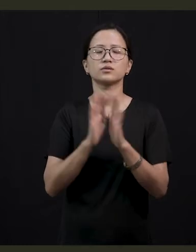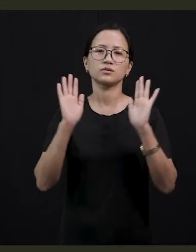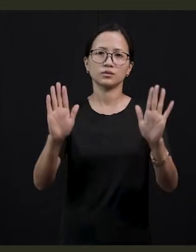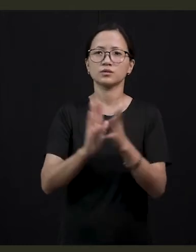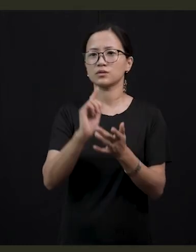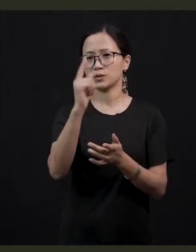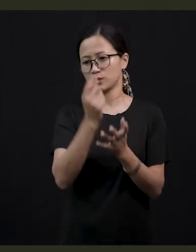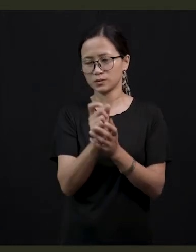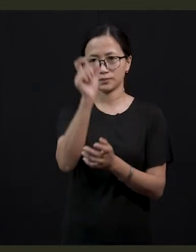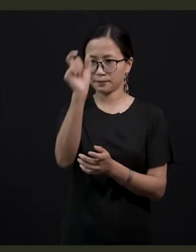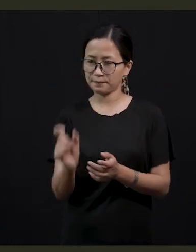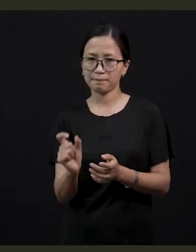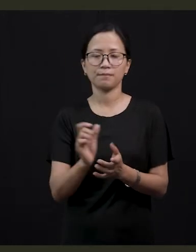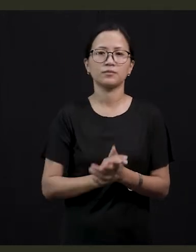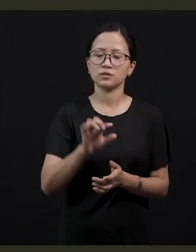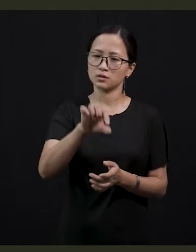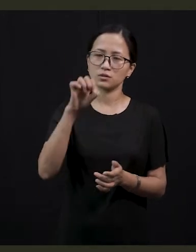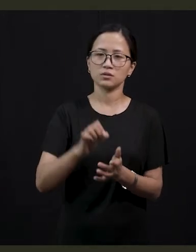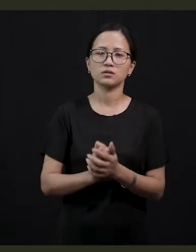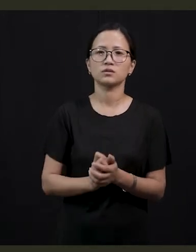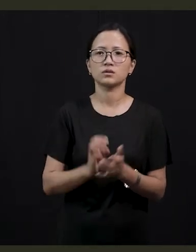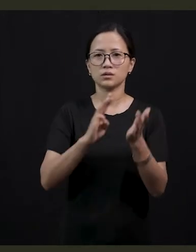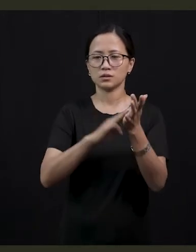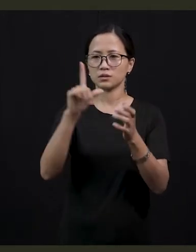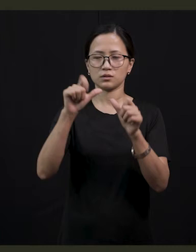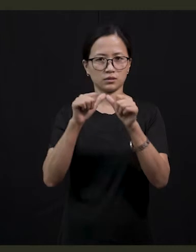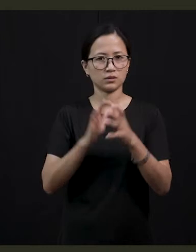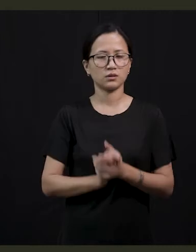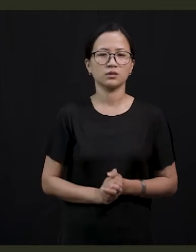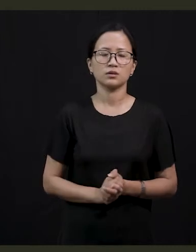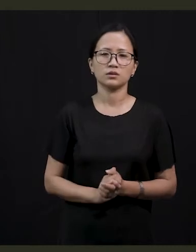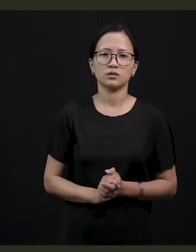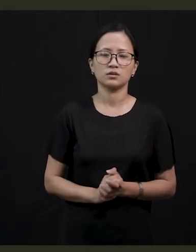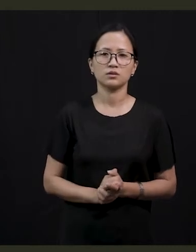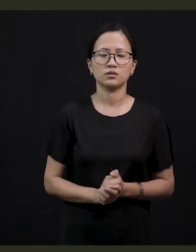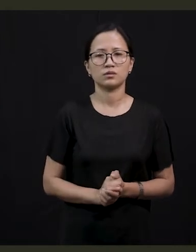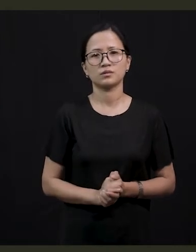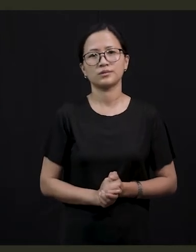having one member. So, if you have to elect an MLA, he has to be